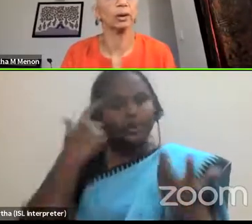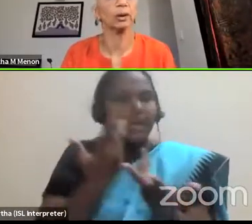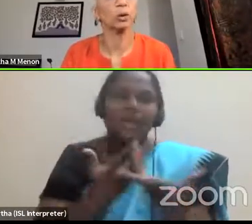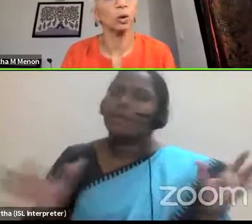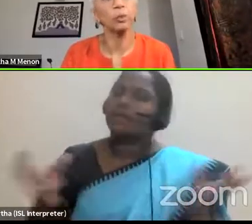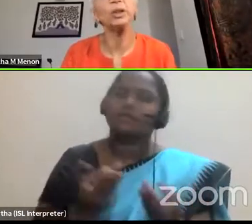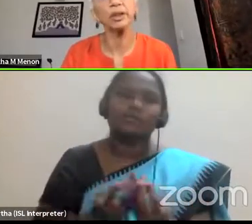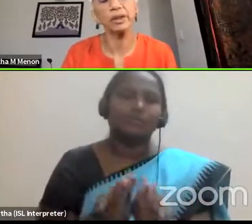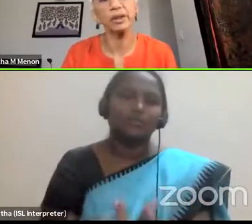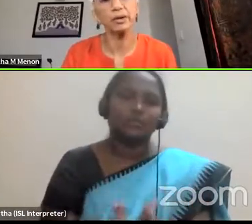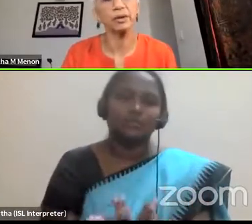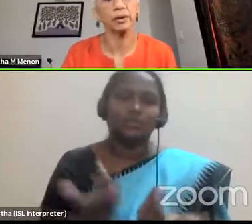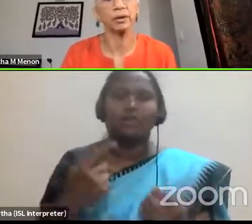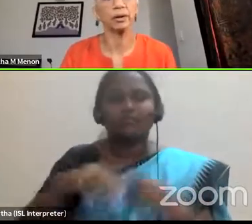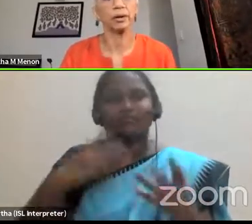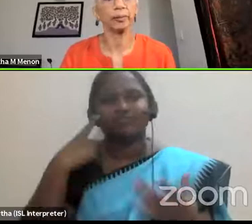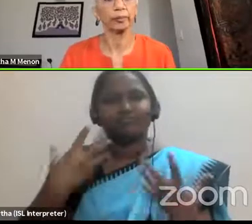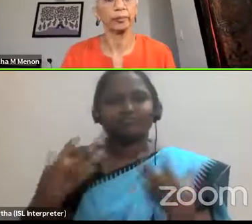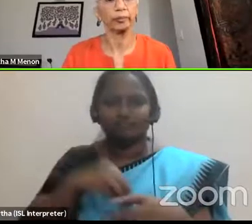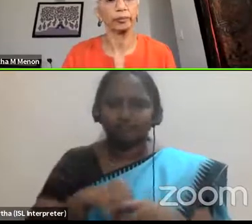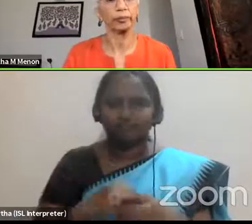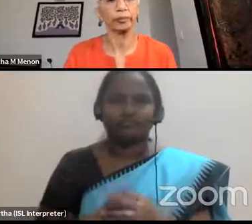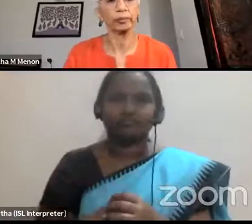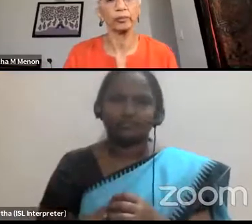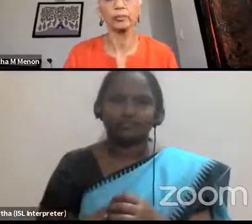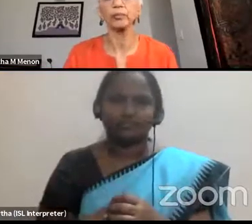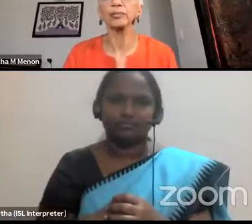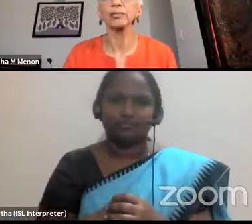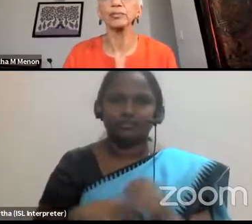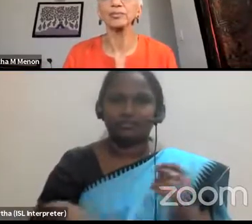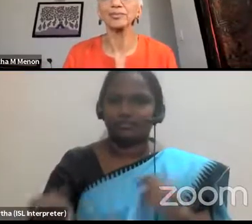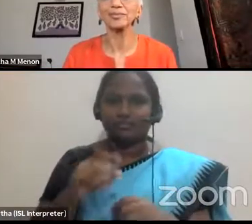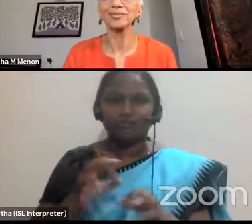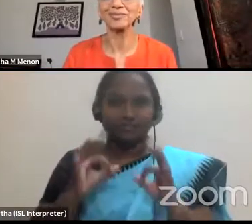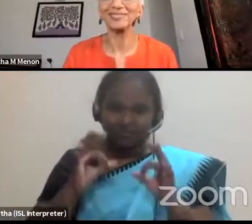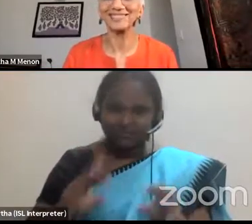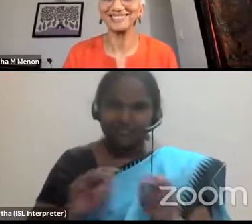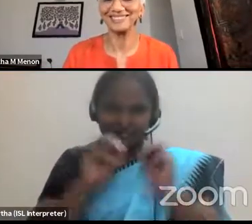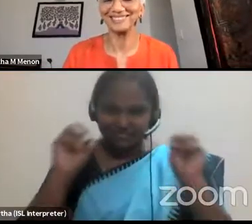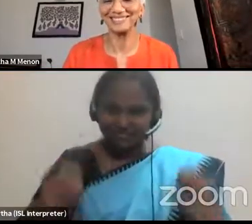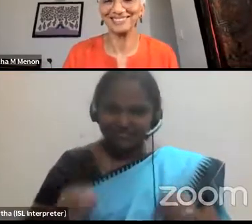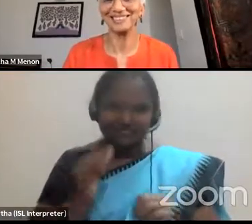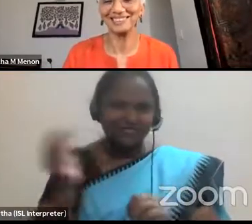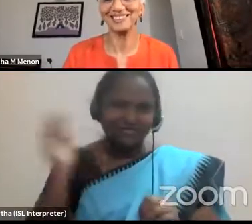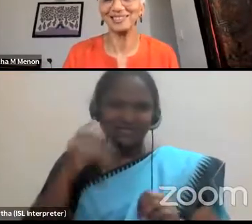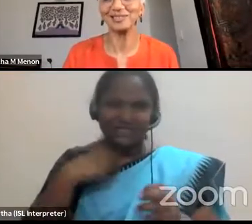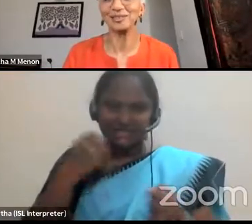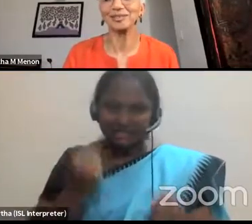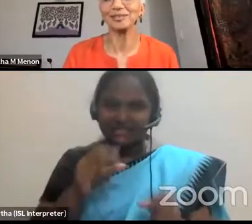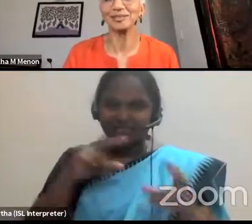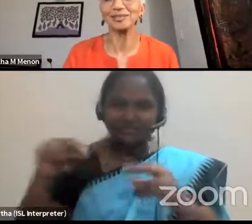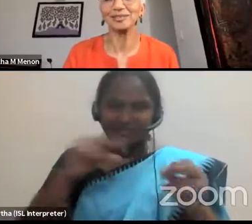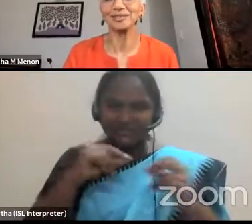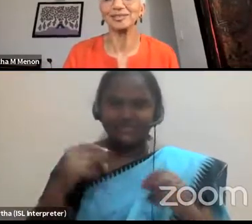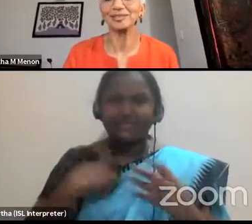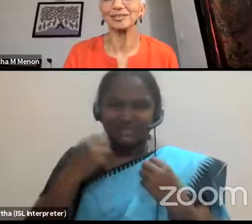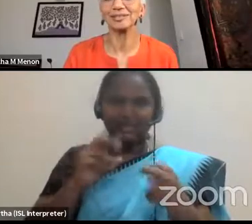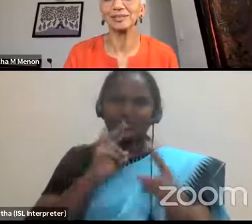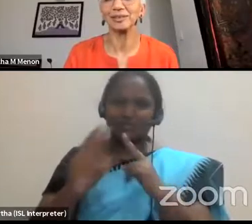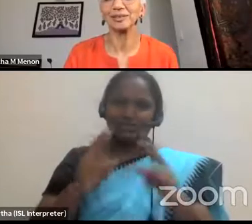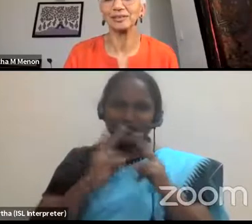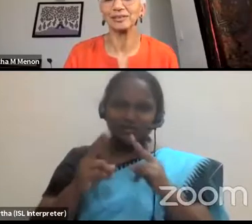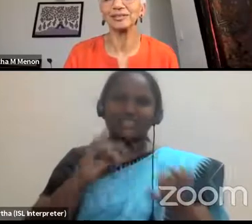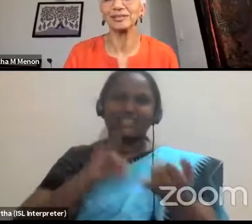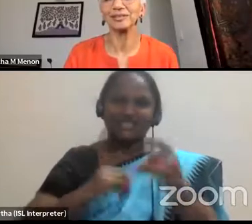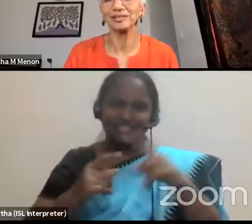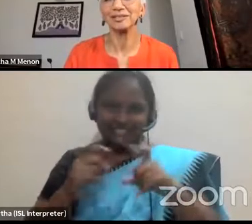solution or be innovative. Rekha, this is absolute music to my ears because I have been talking about STEM